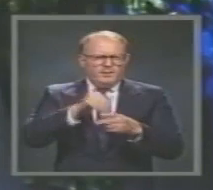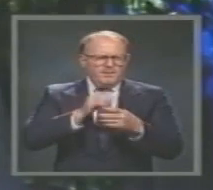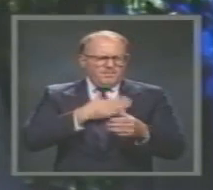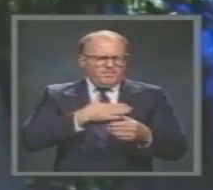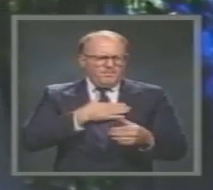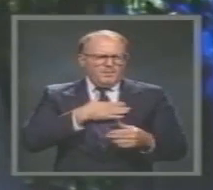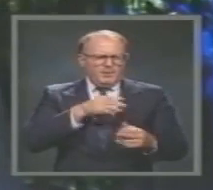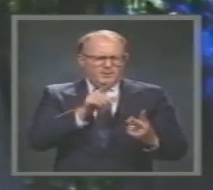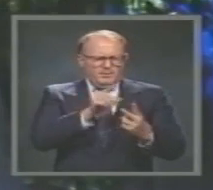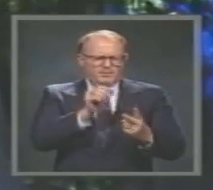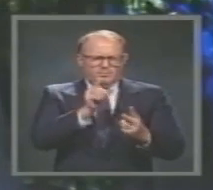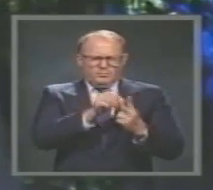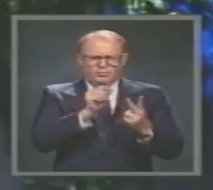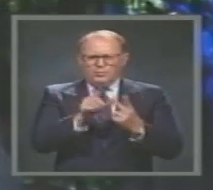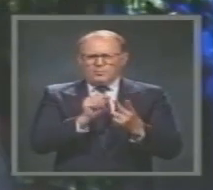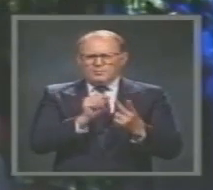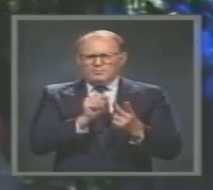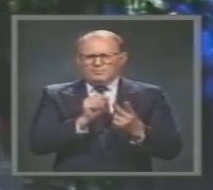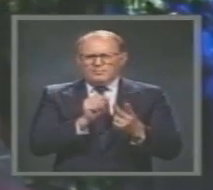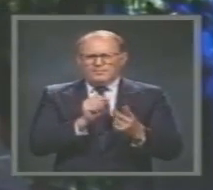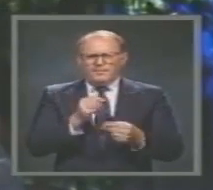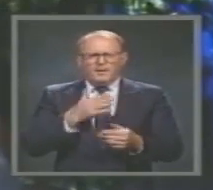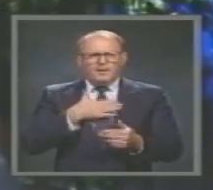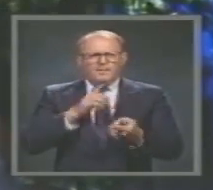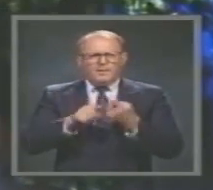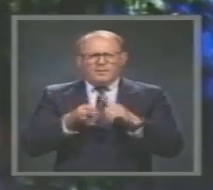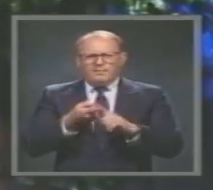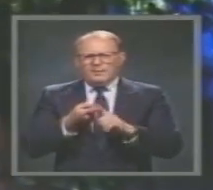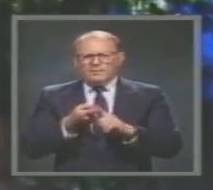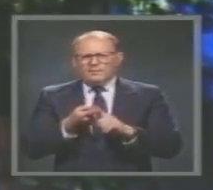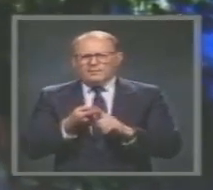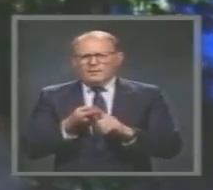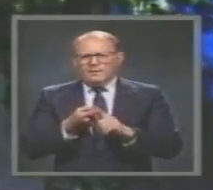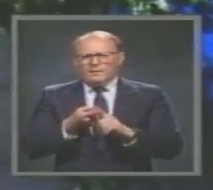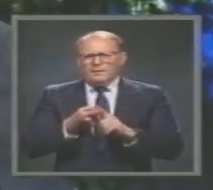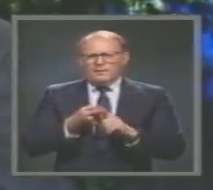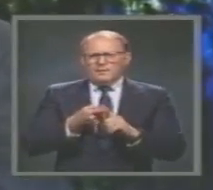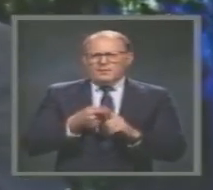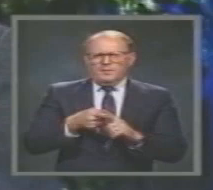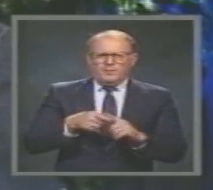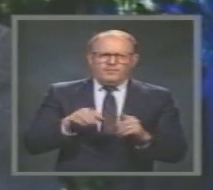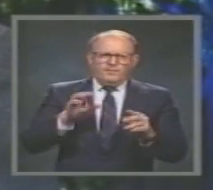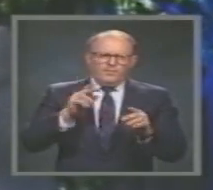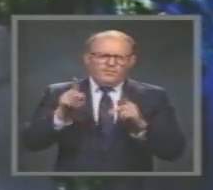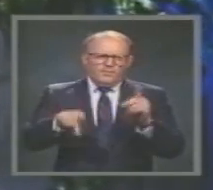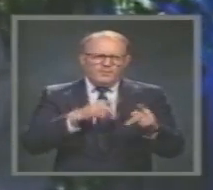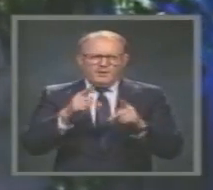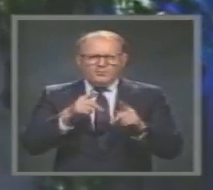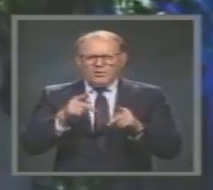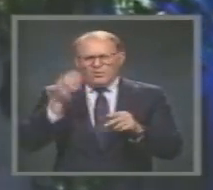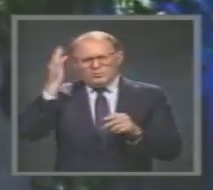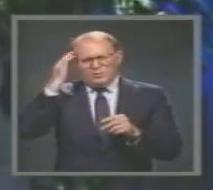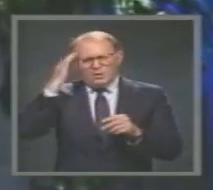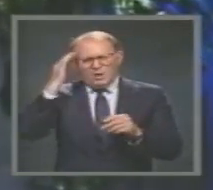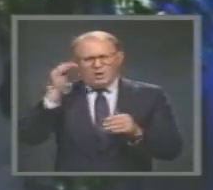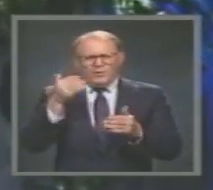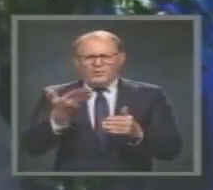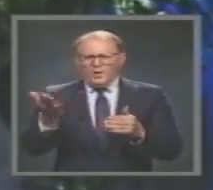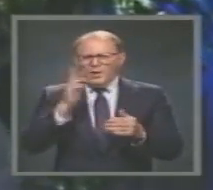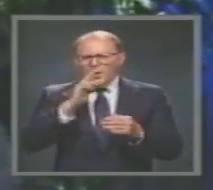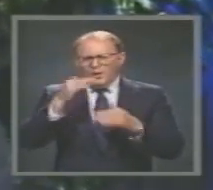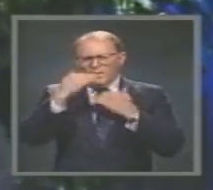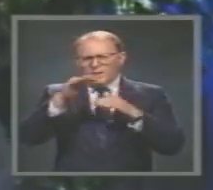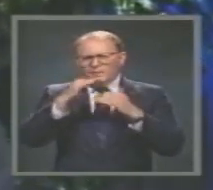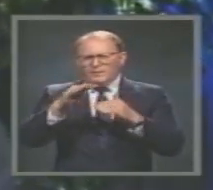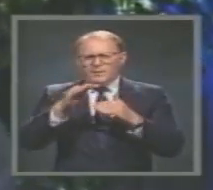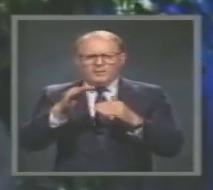and my personal life. My friend, civilized people have always recognized limitations of